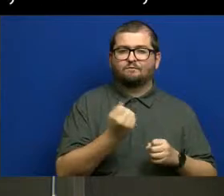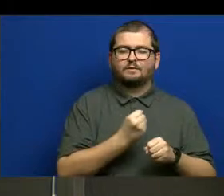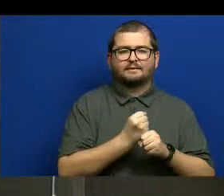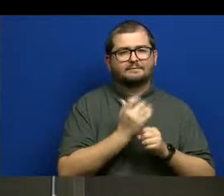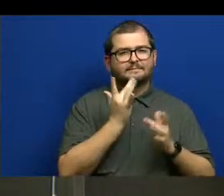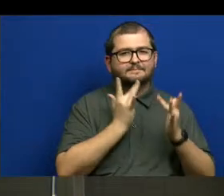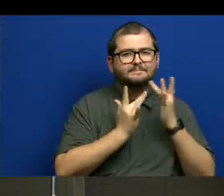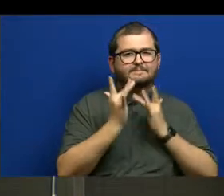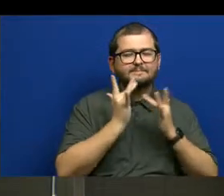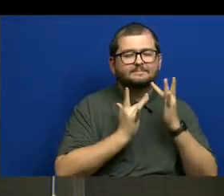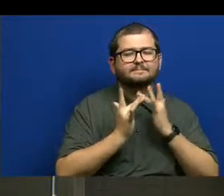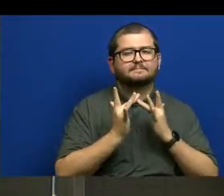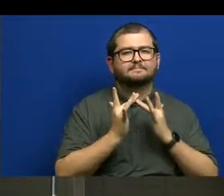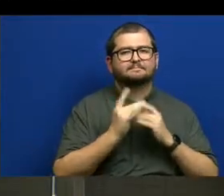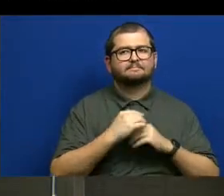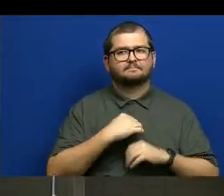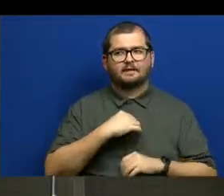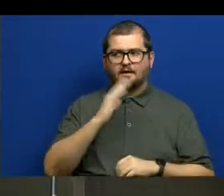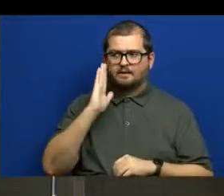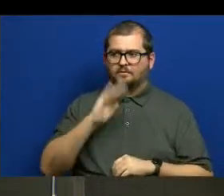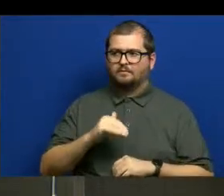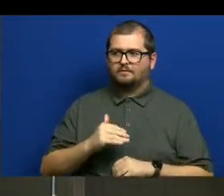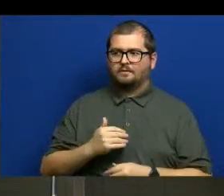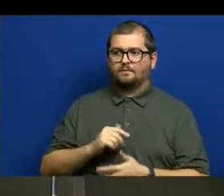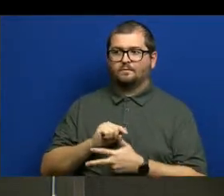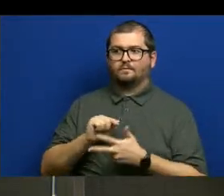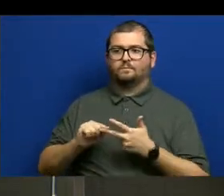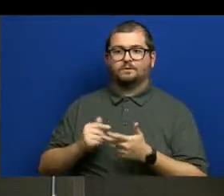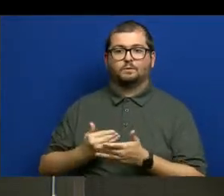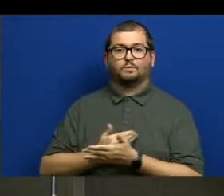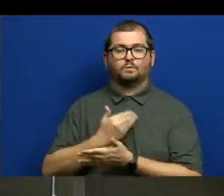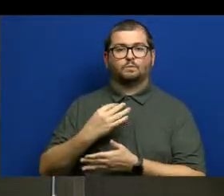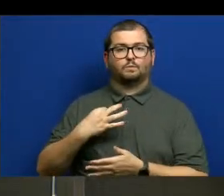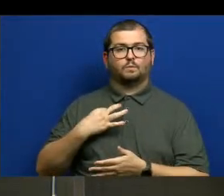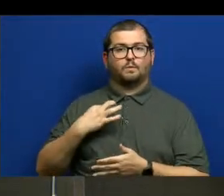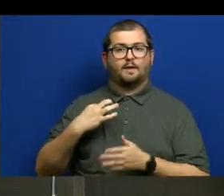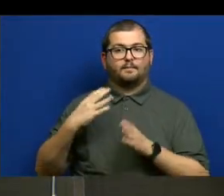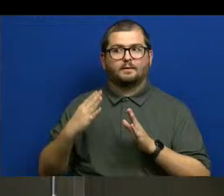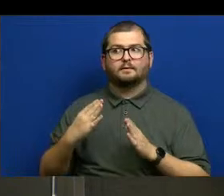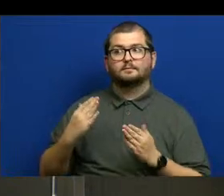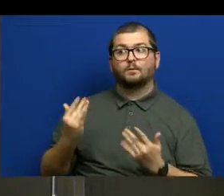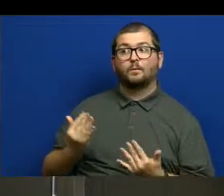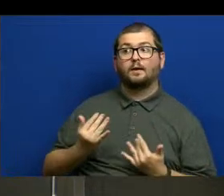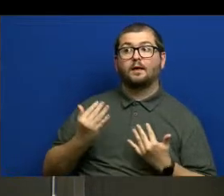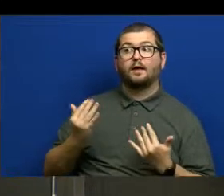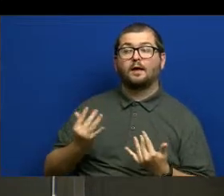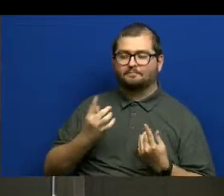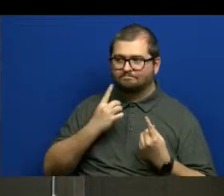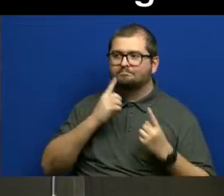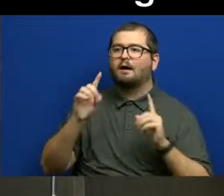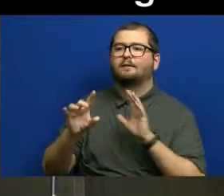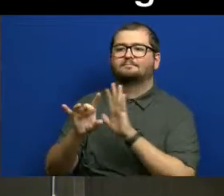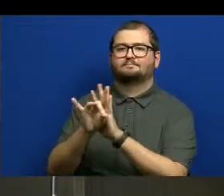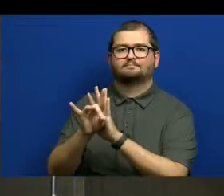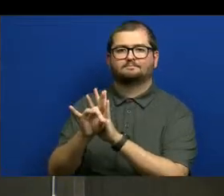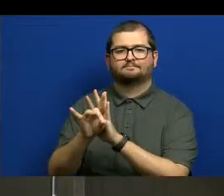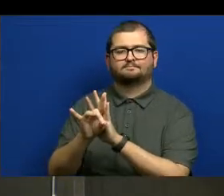years. And I know our new 3 applicants had been waiting and finally got